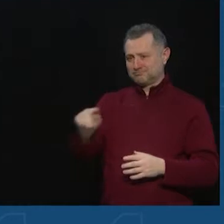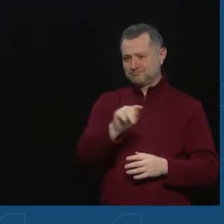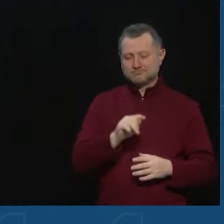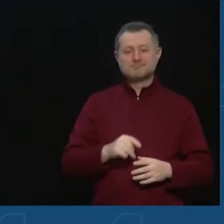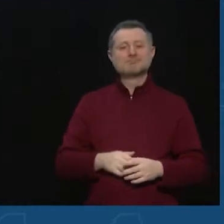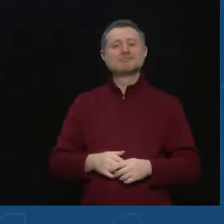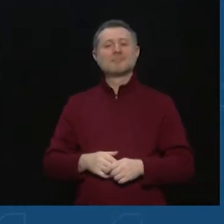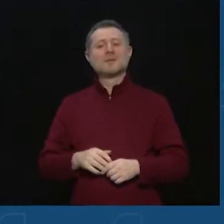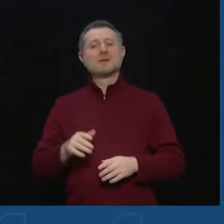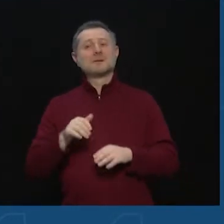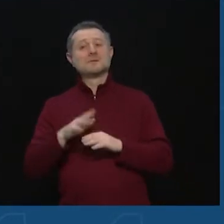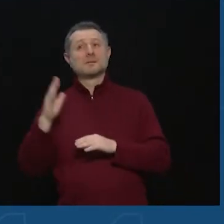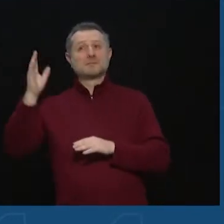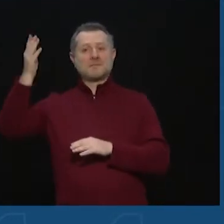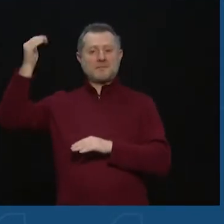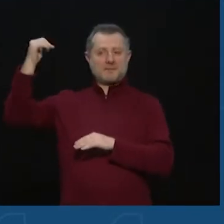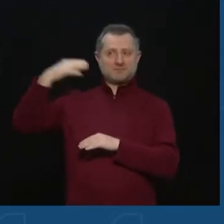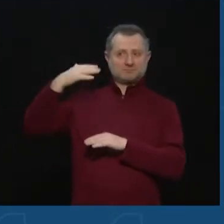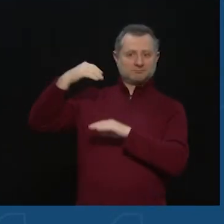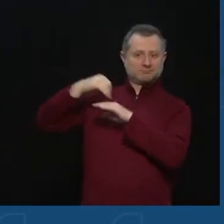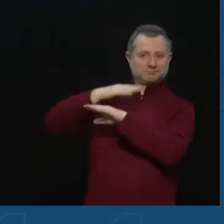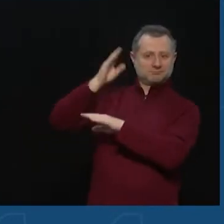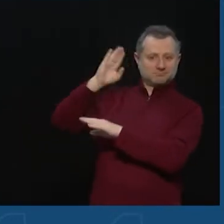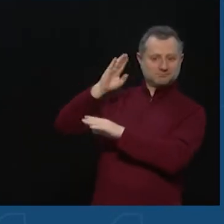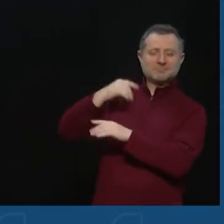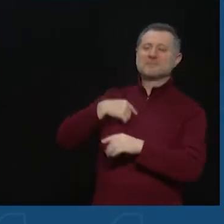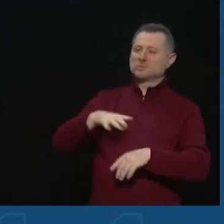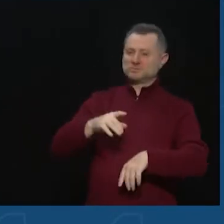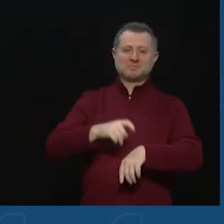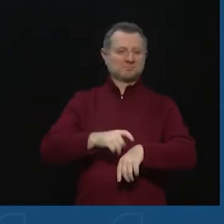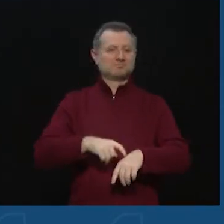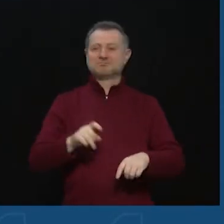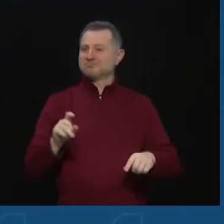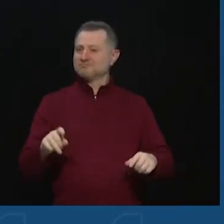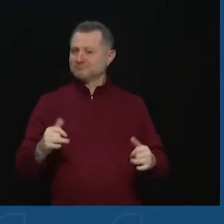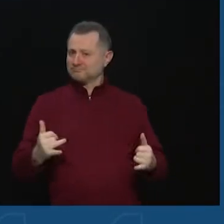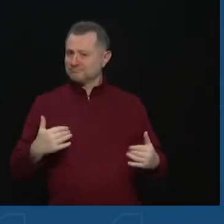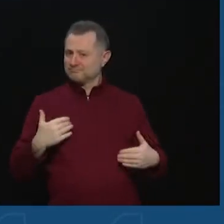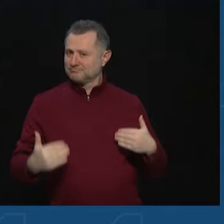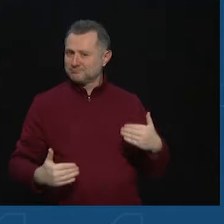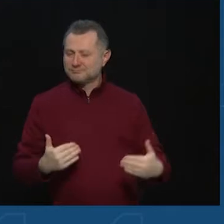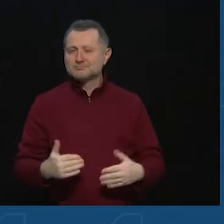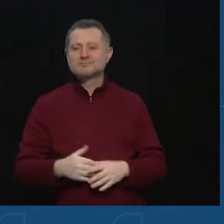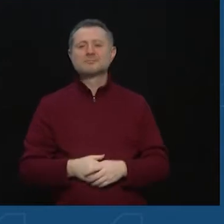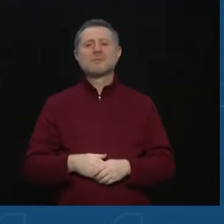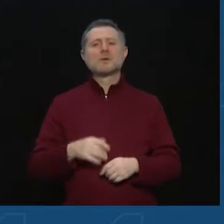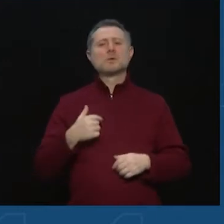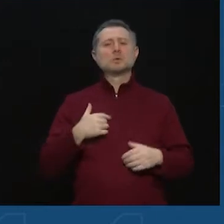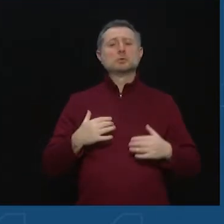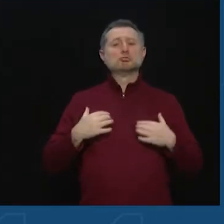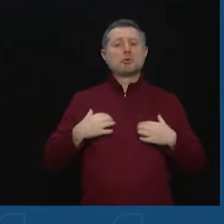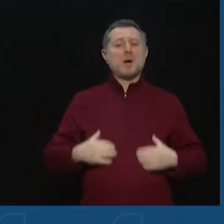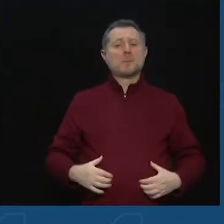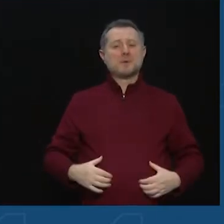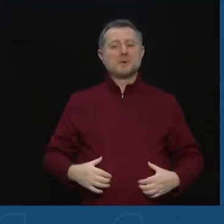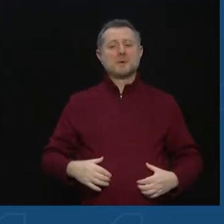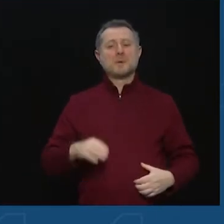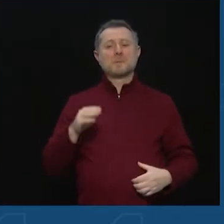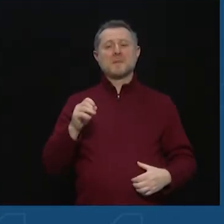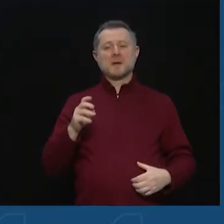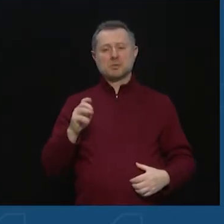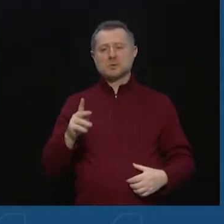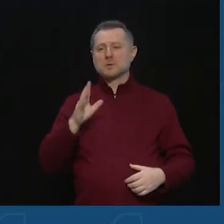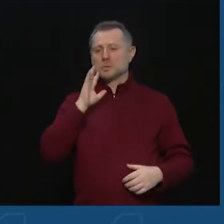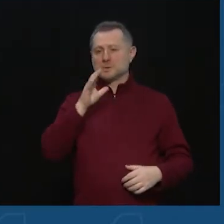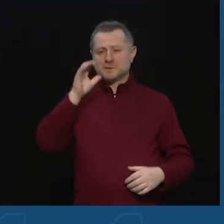need. Reverend Christopher Carrera, Our Lady of Grace Church, and you're going to be hearing from Rabbi Melnick in a few moments. I also want to acknowledge